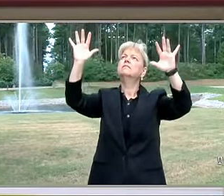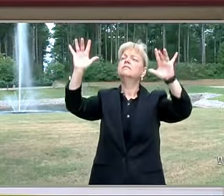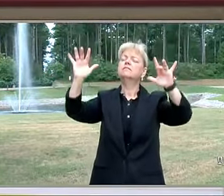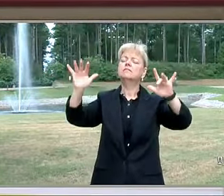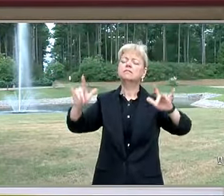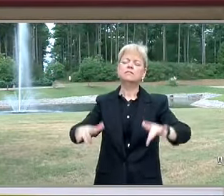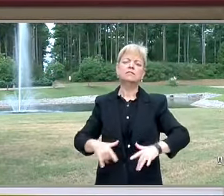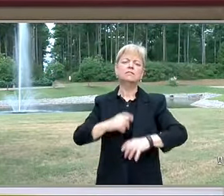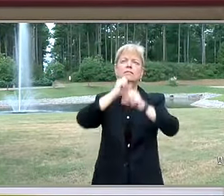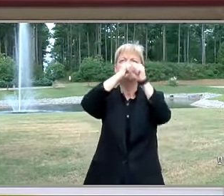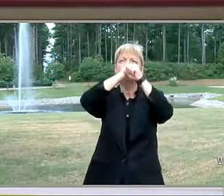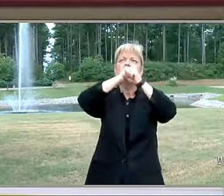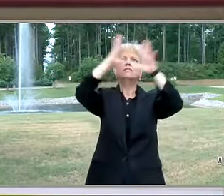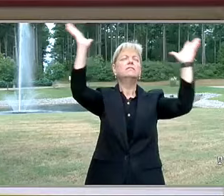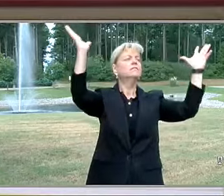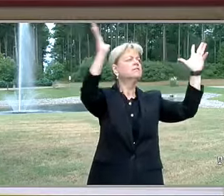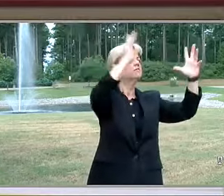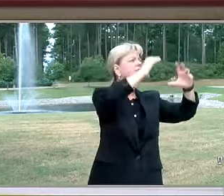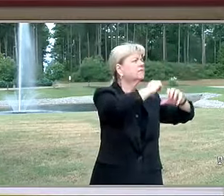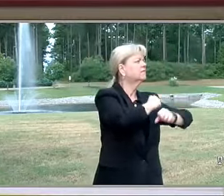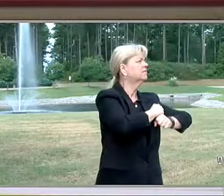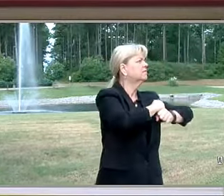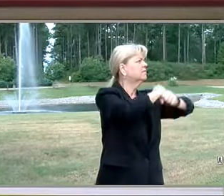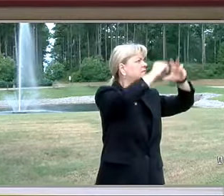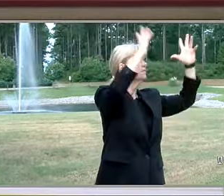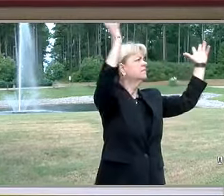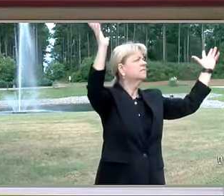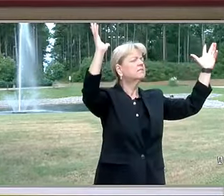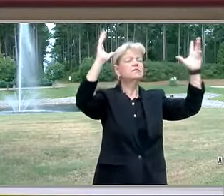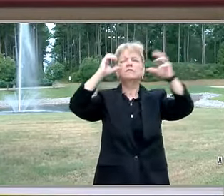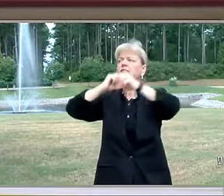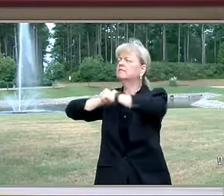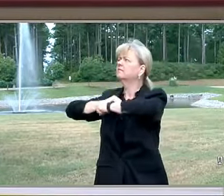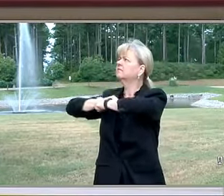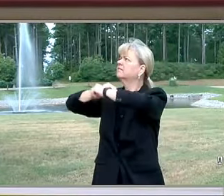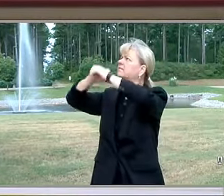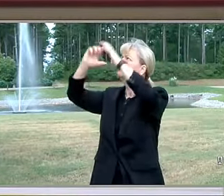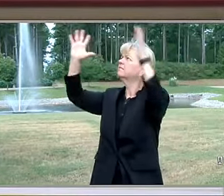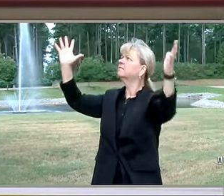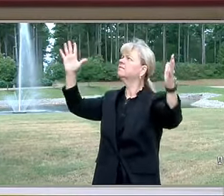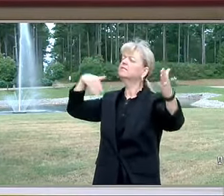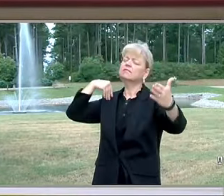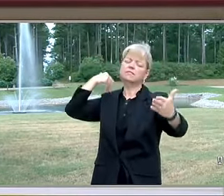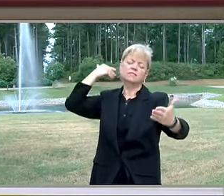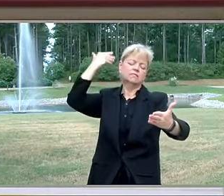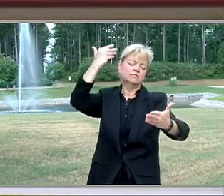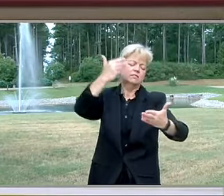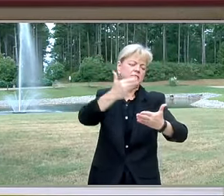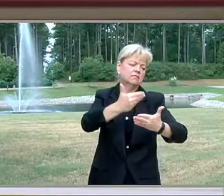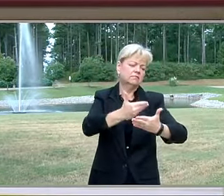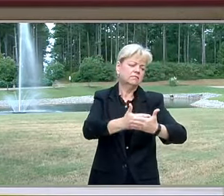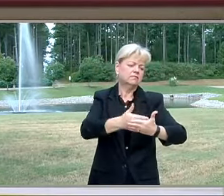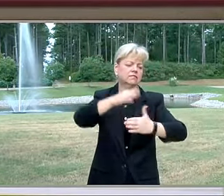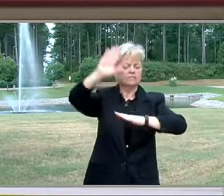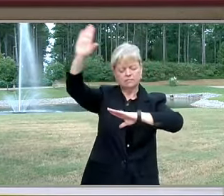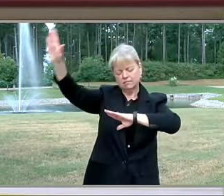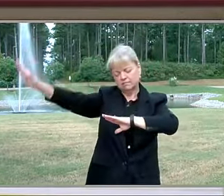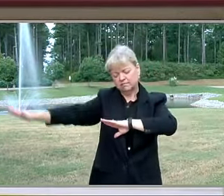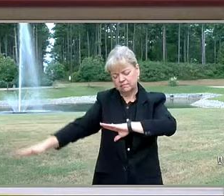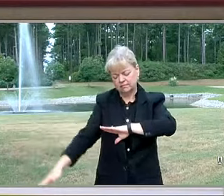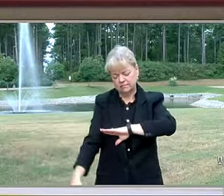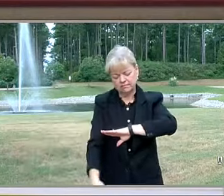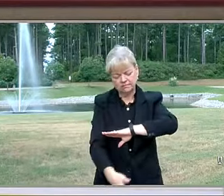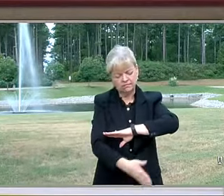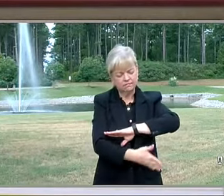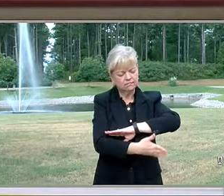the bombs bursting in air, gave proof through